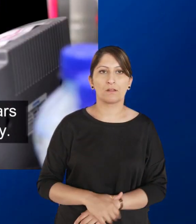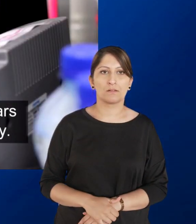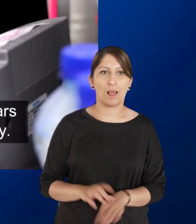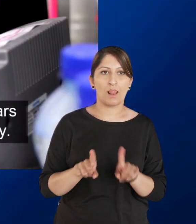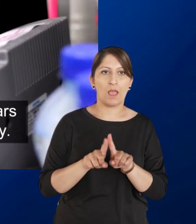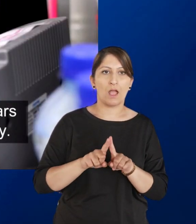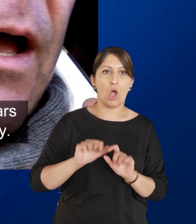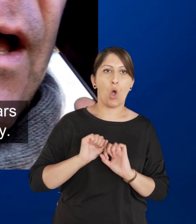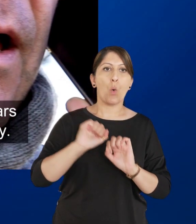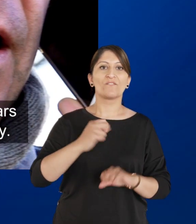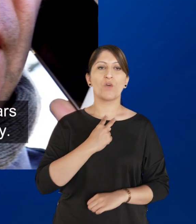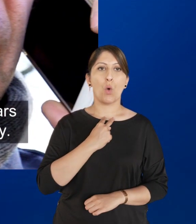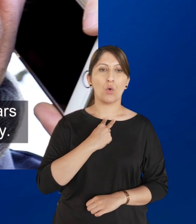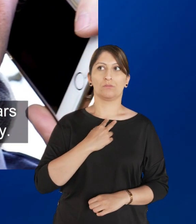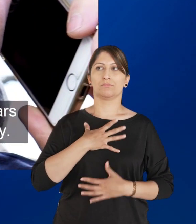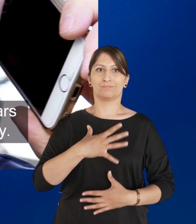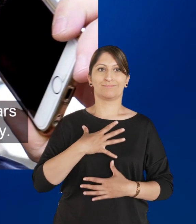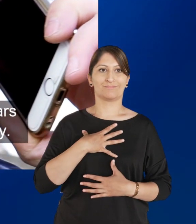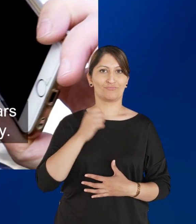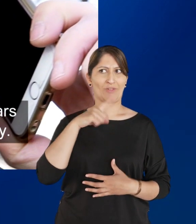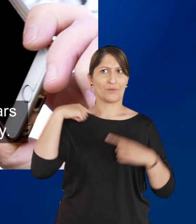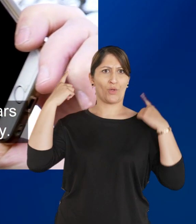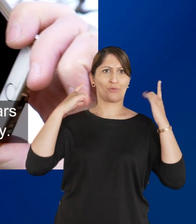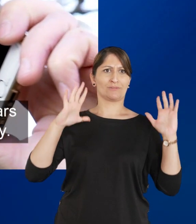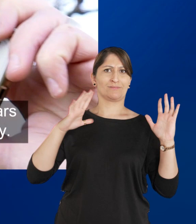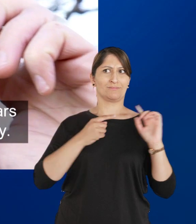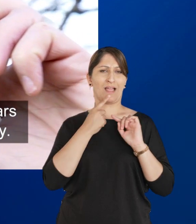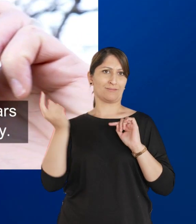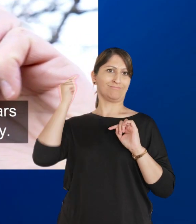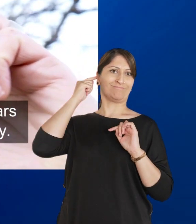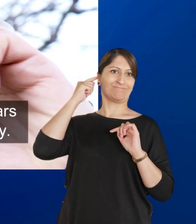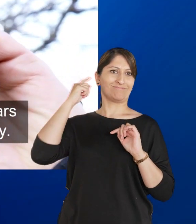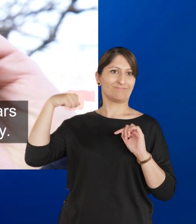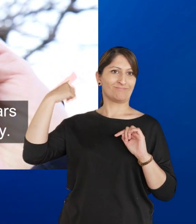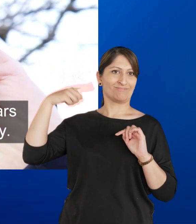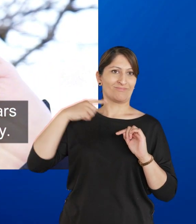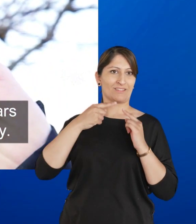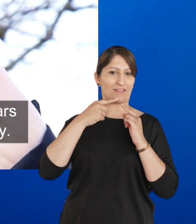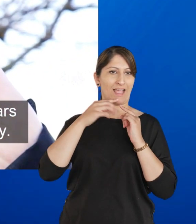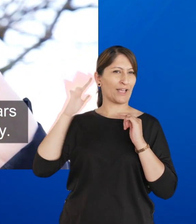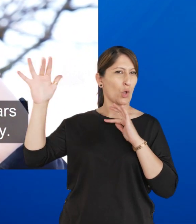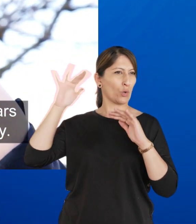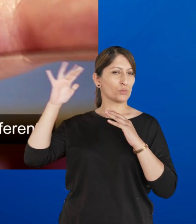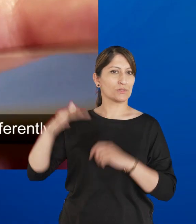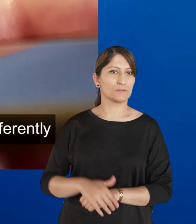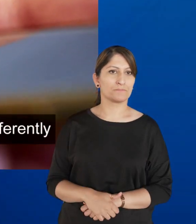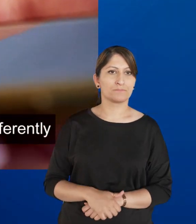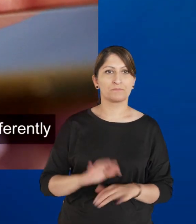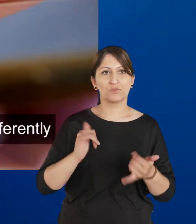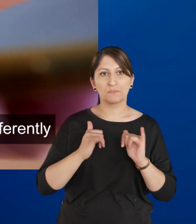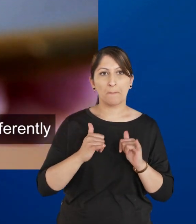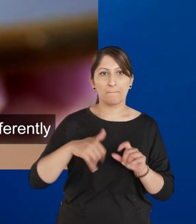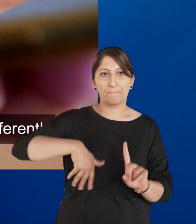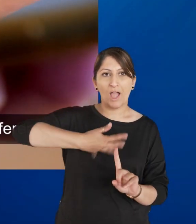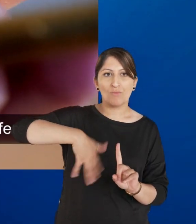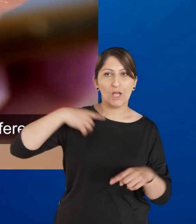people often find their own voice appears particularly strange, sometimes even echoey or tinny. People comment